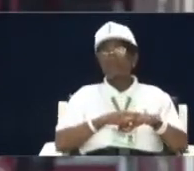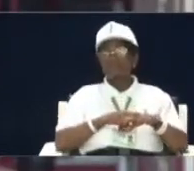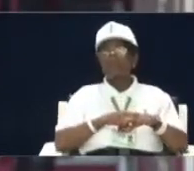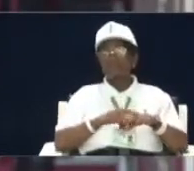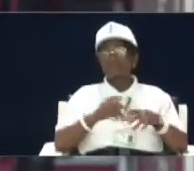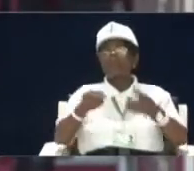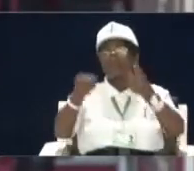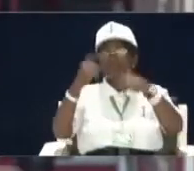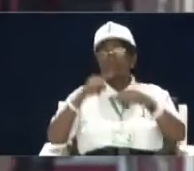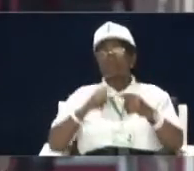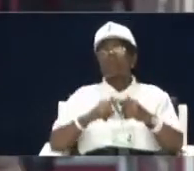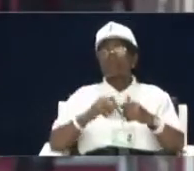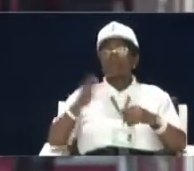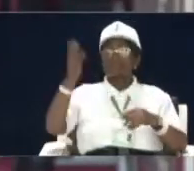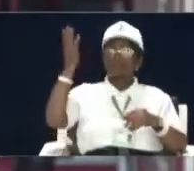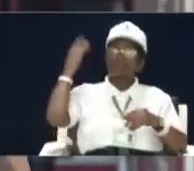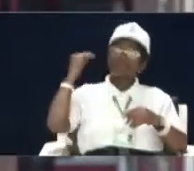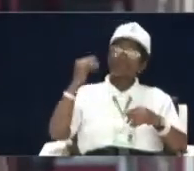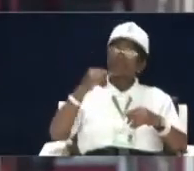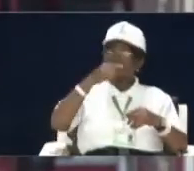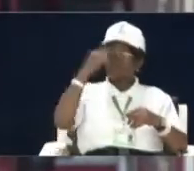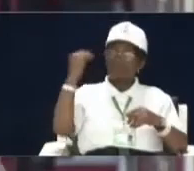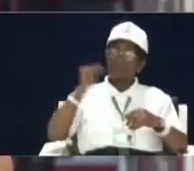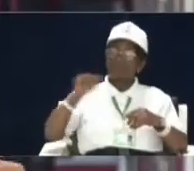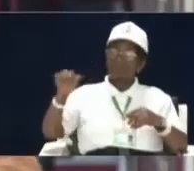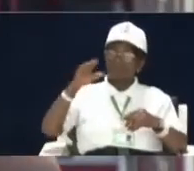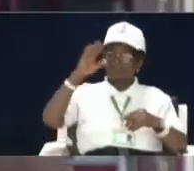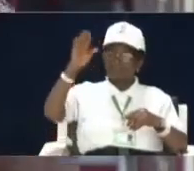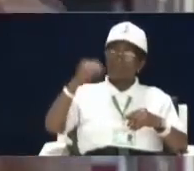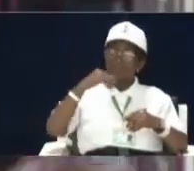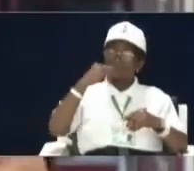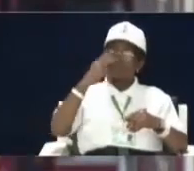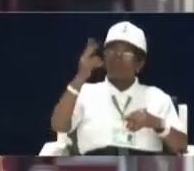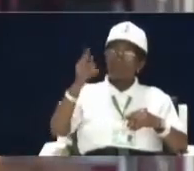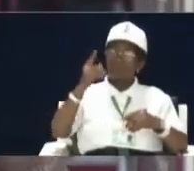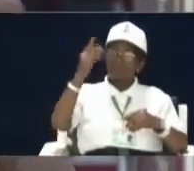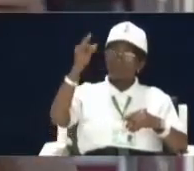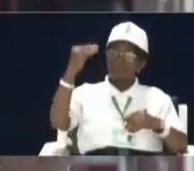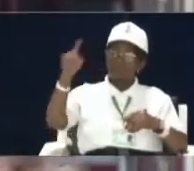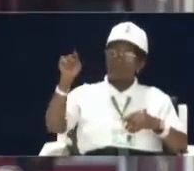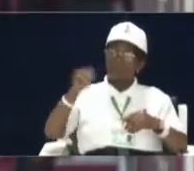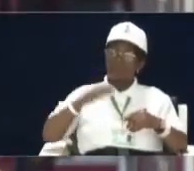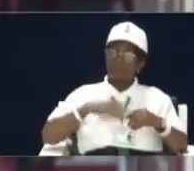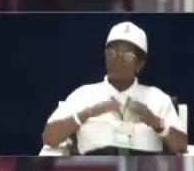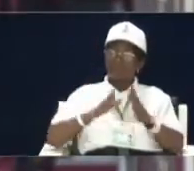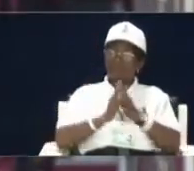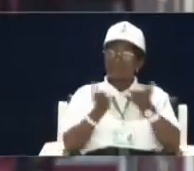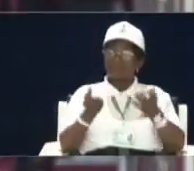came to pass because a man saw one of my leaflets in Ghana.